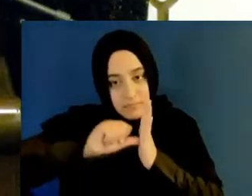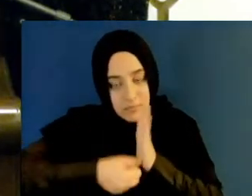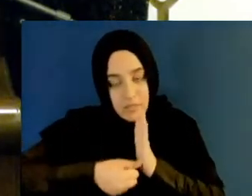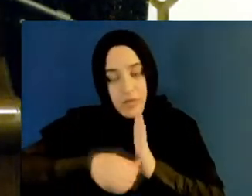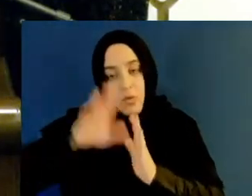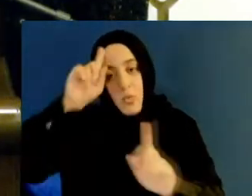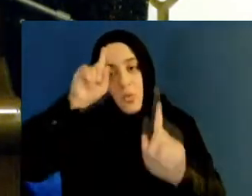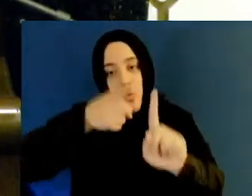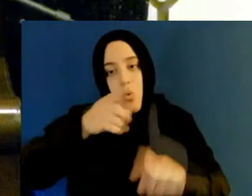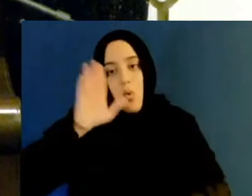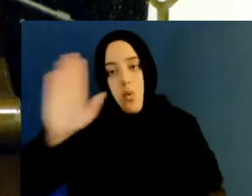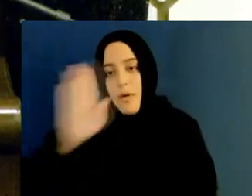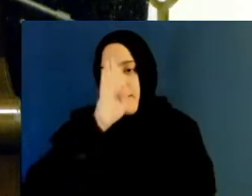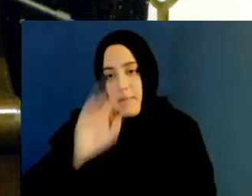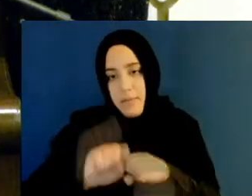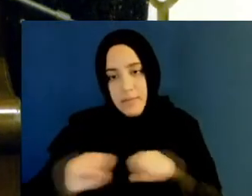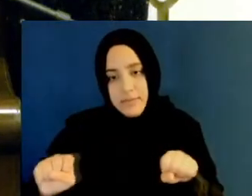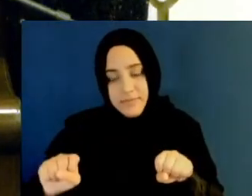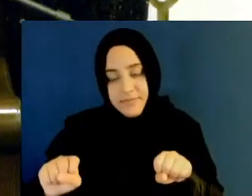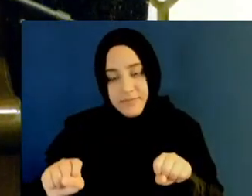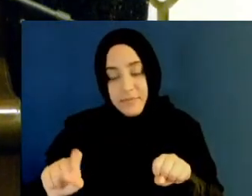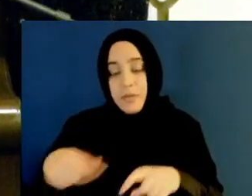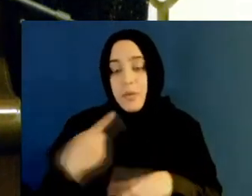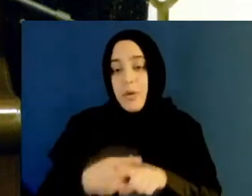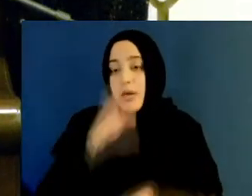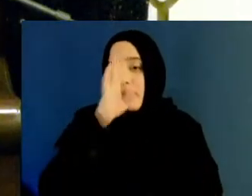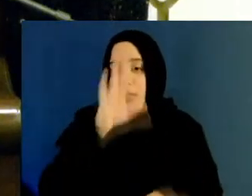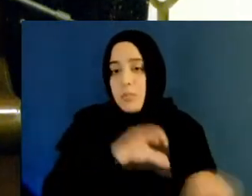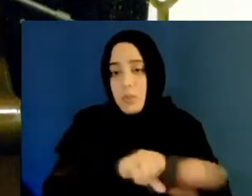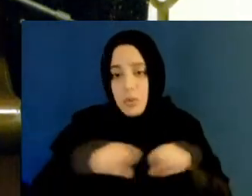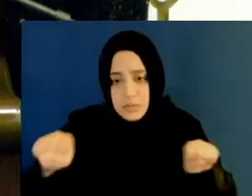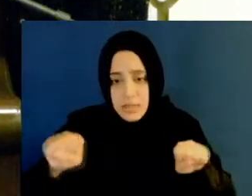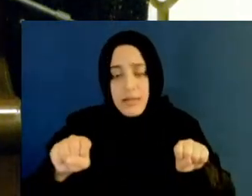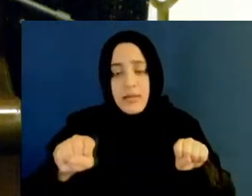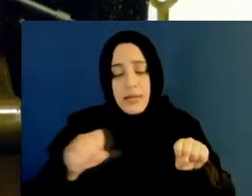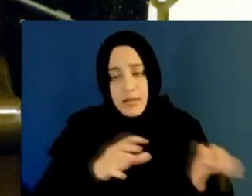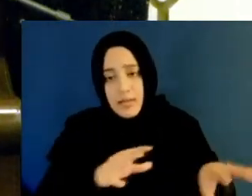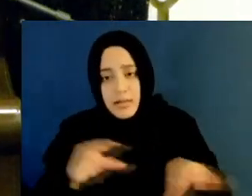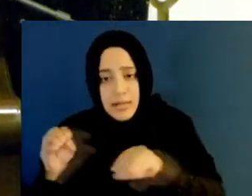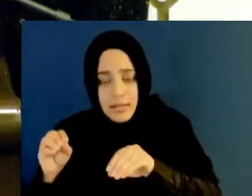his testimony, which is the mission statement of why he's coming out in Karbala,